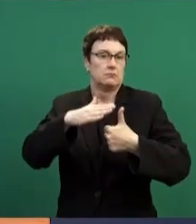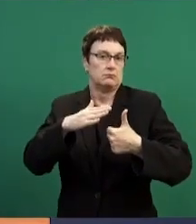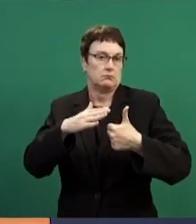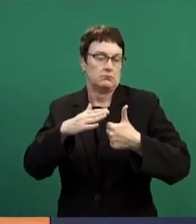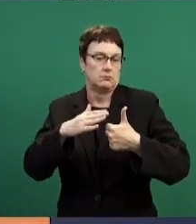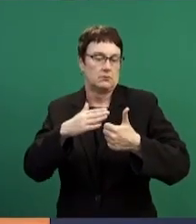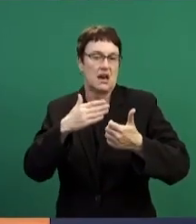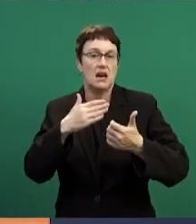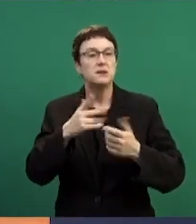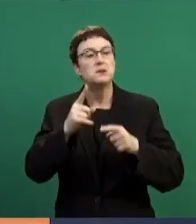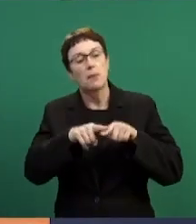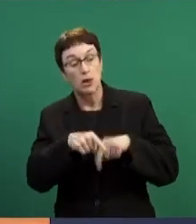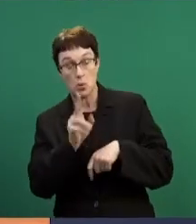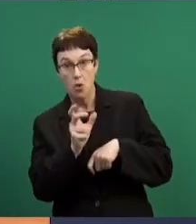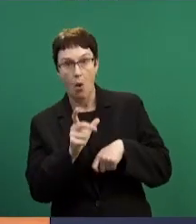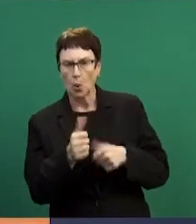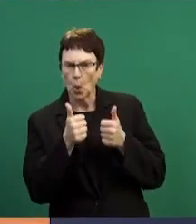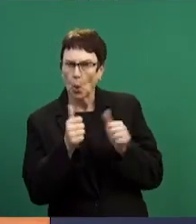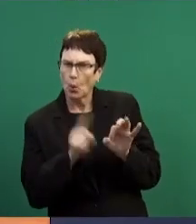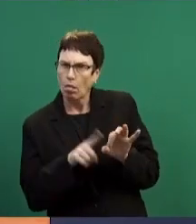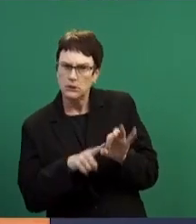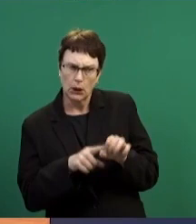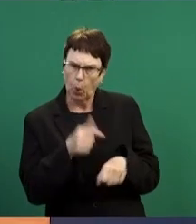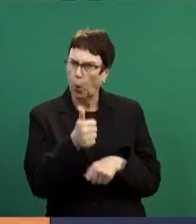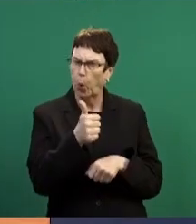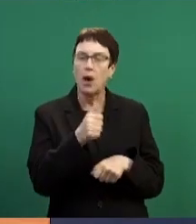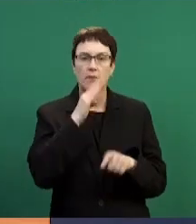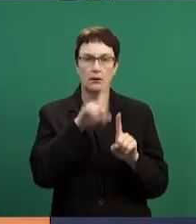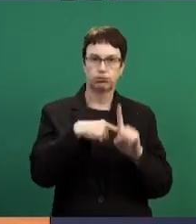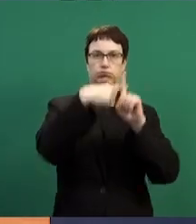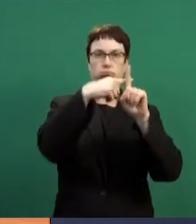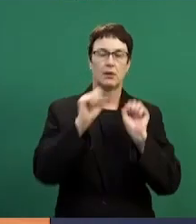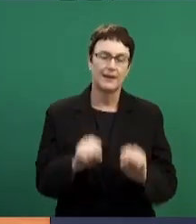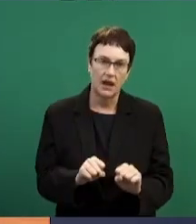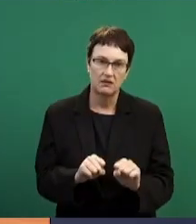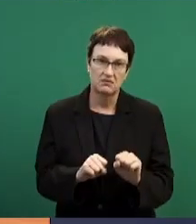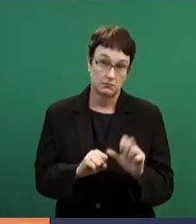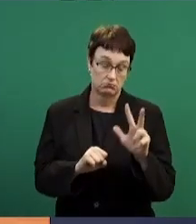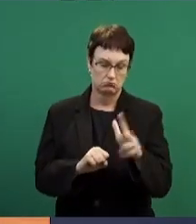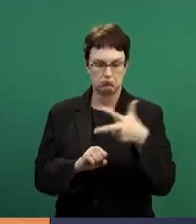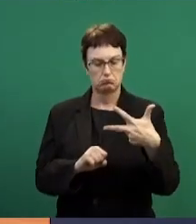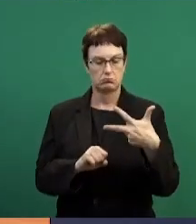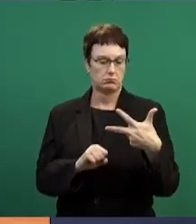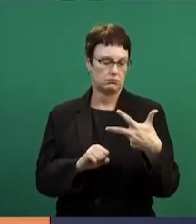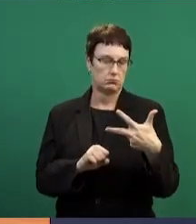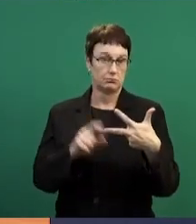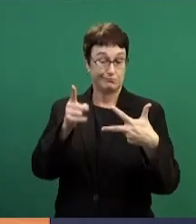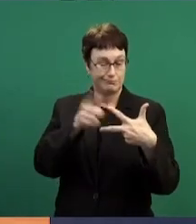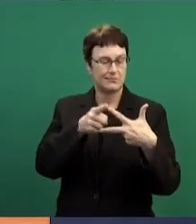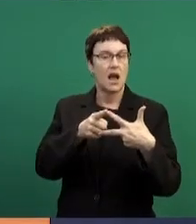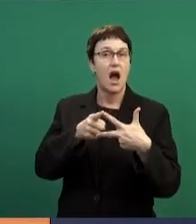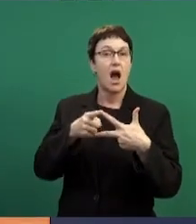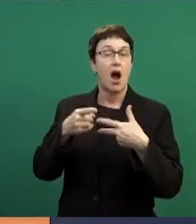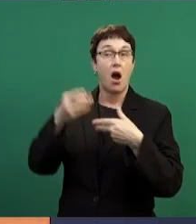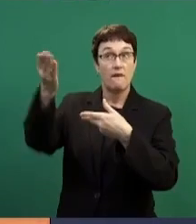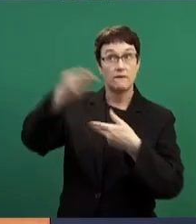the trading of gold. The Forward Exchange account is from forwards and swaps, and the Foreign Exchange one is